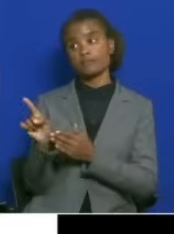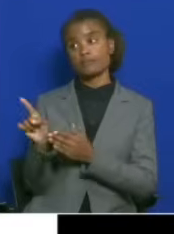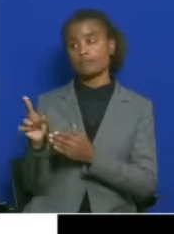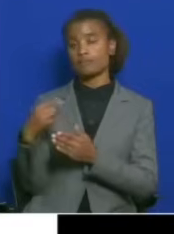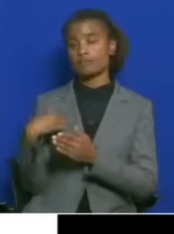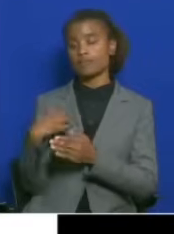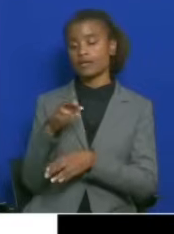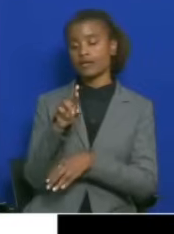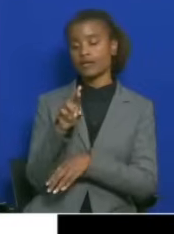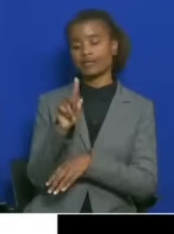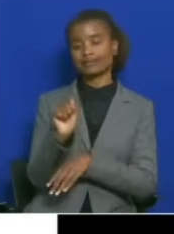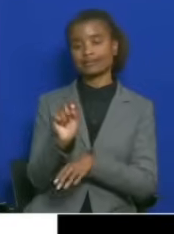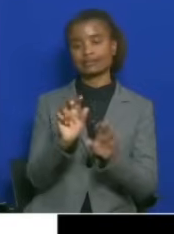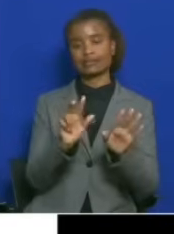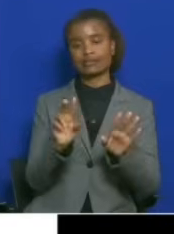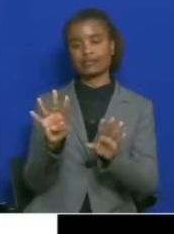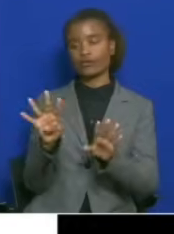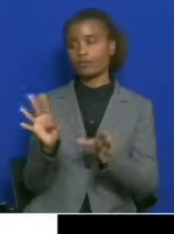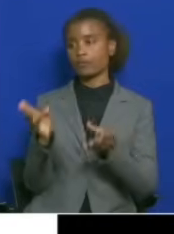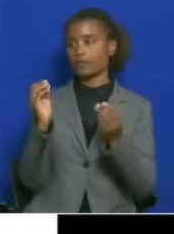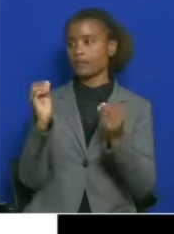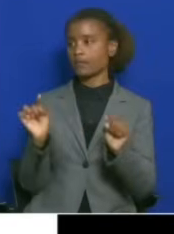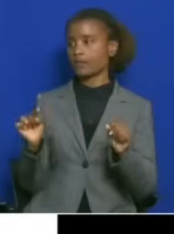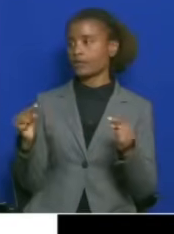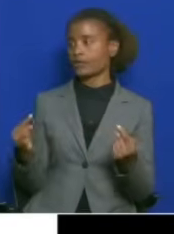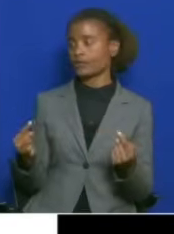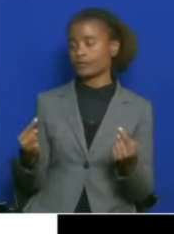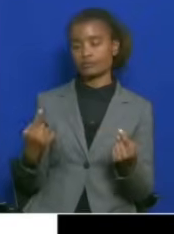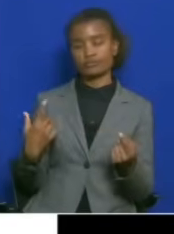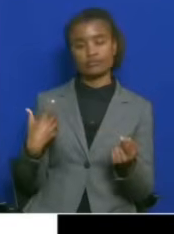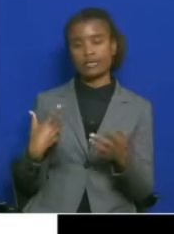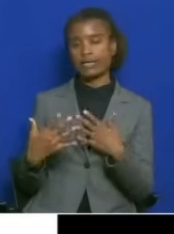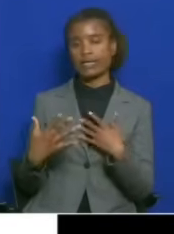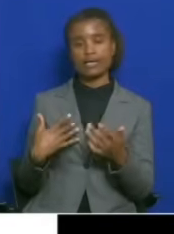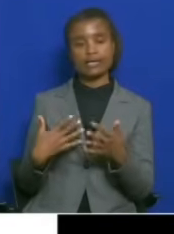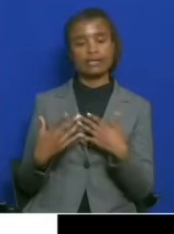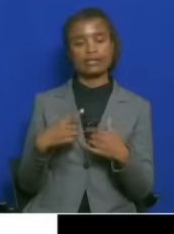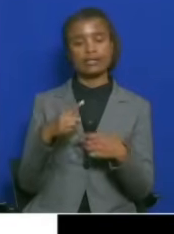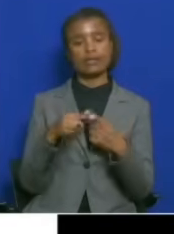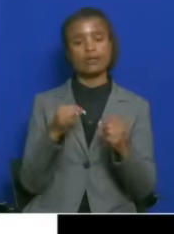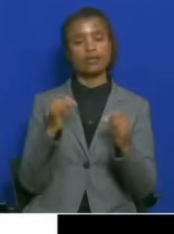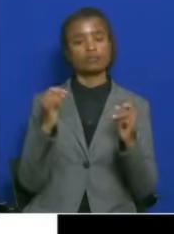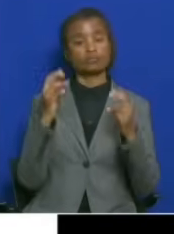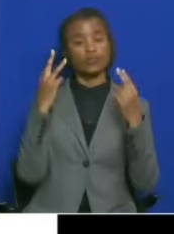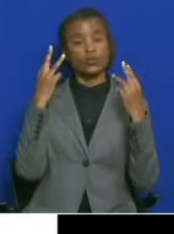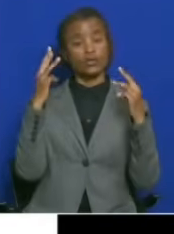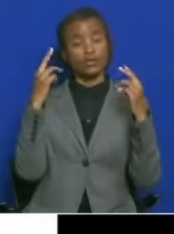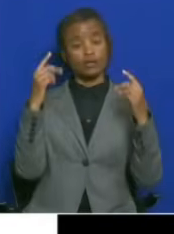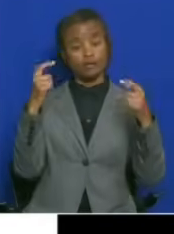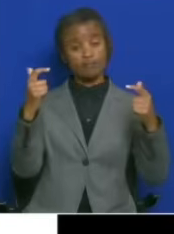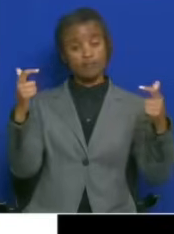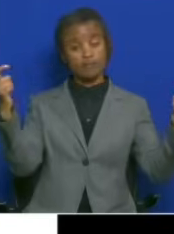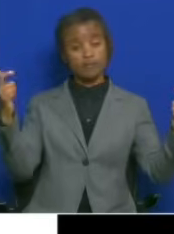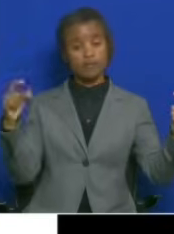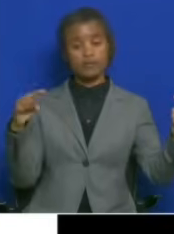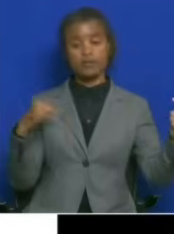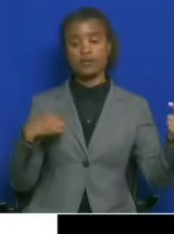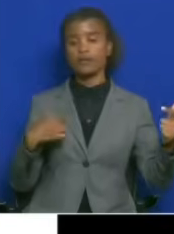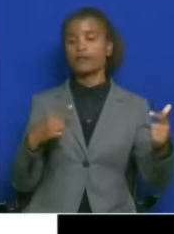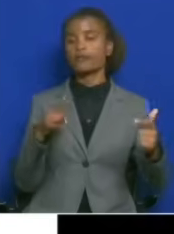84. Also looking for anything related to warehousing. I will keep on checking. My bro, okay,